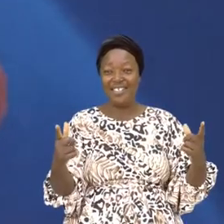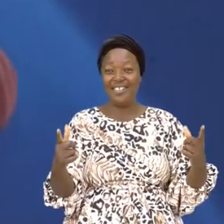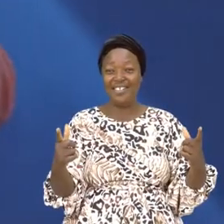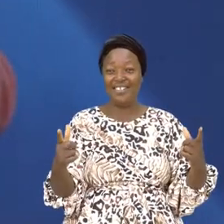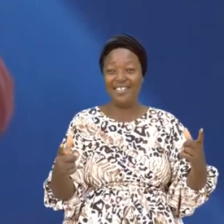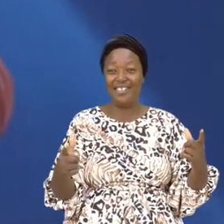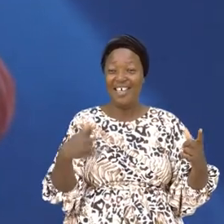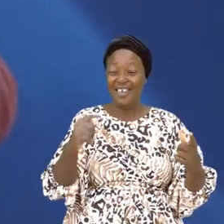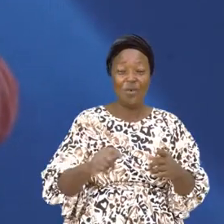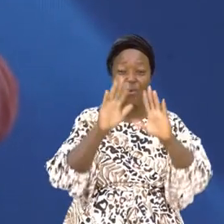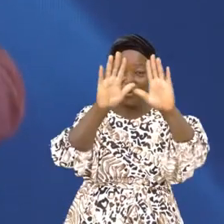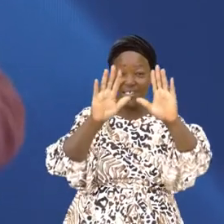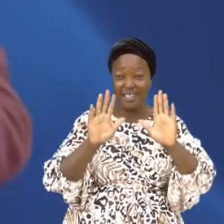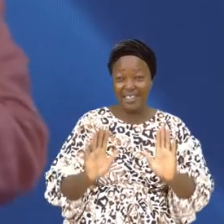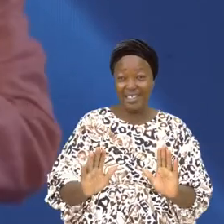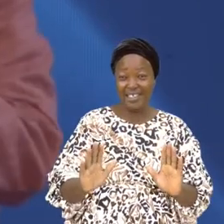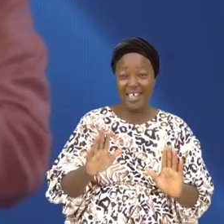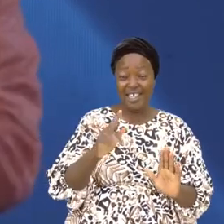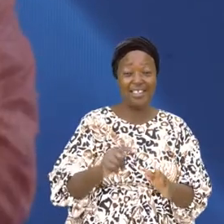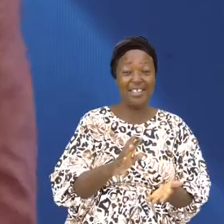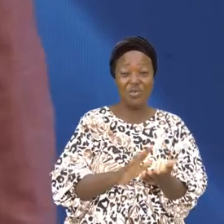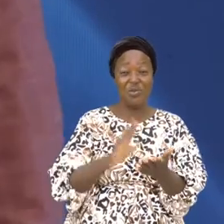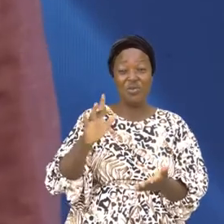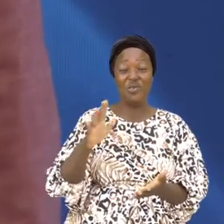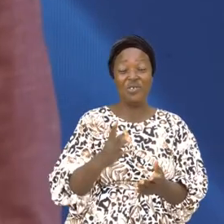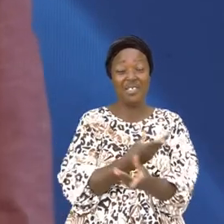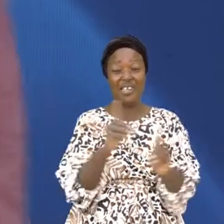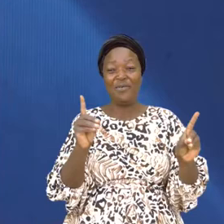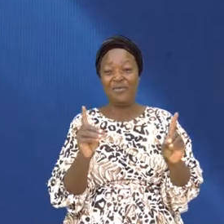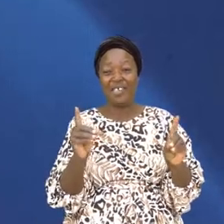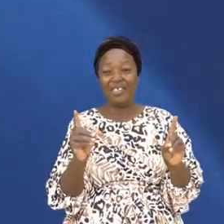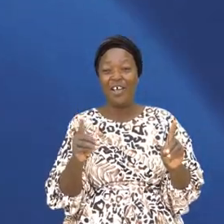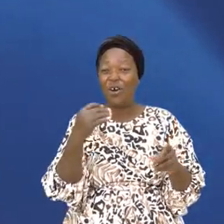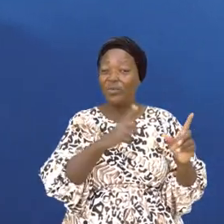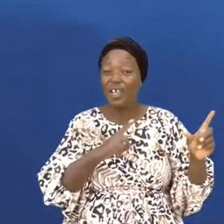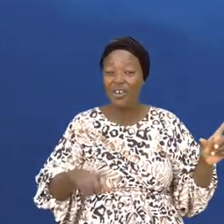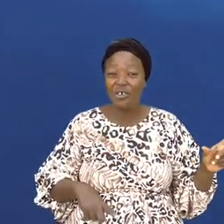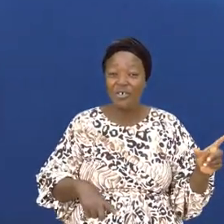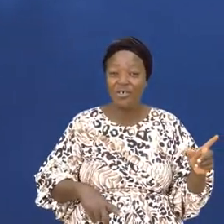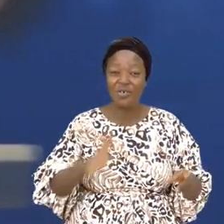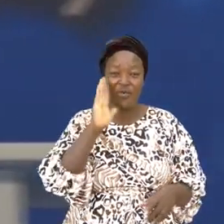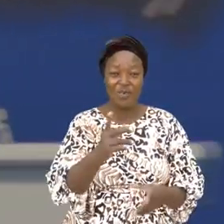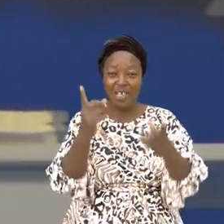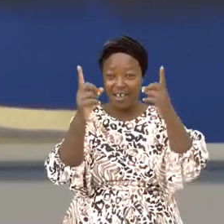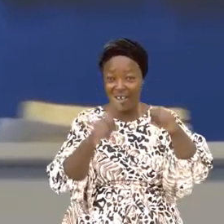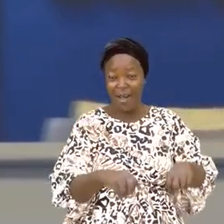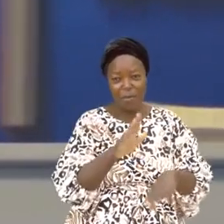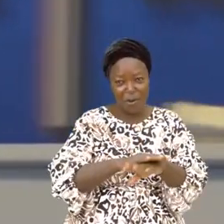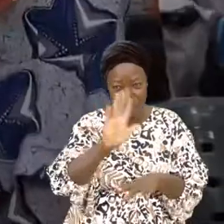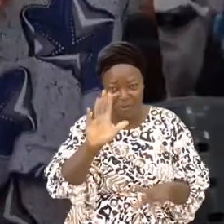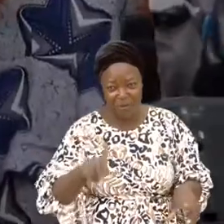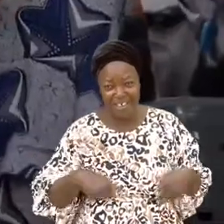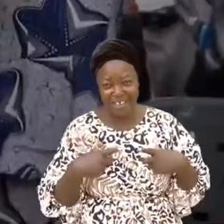the majestic, the glorious deliverance of the Lord will come upon your